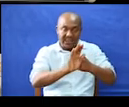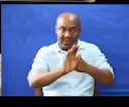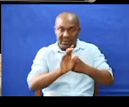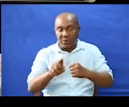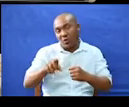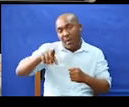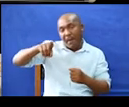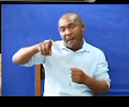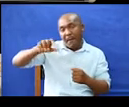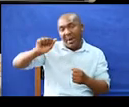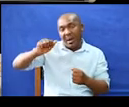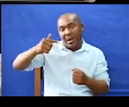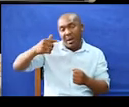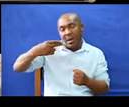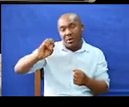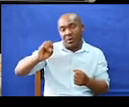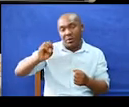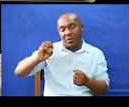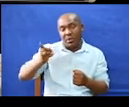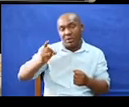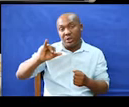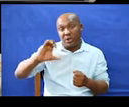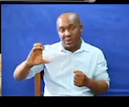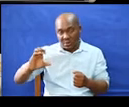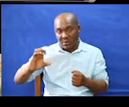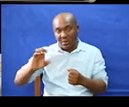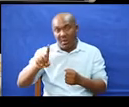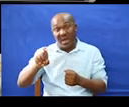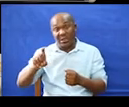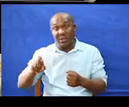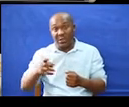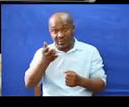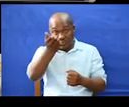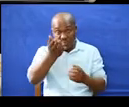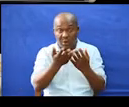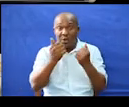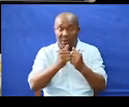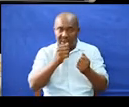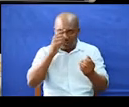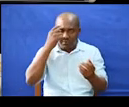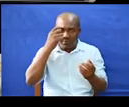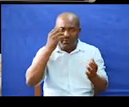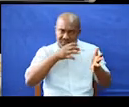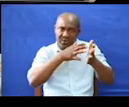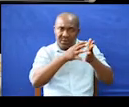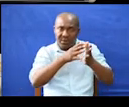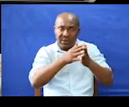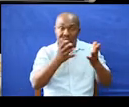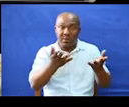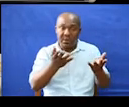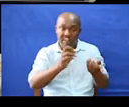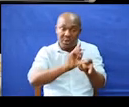Based on this example, you may explain, you may try to explain how